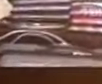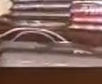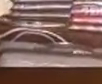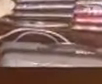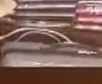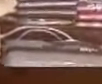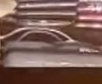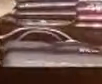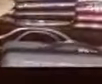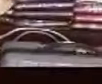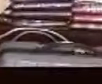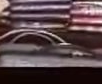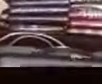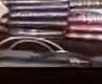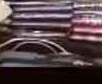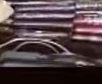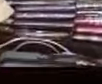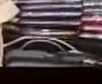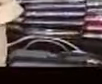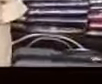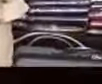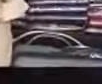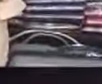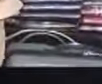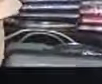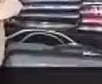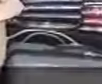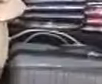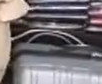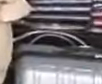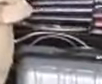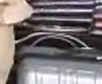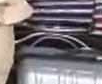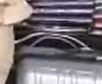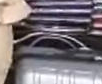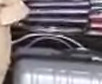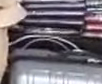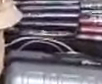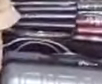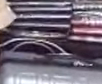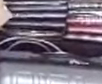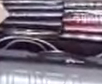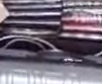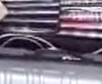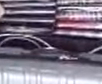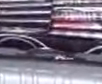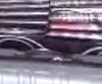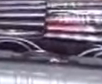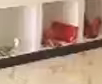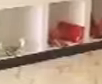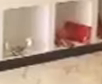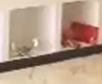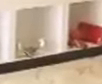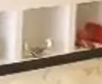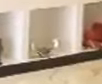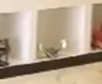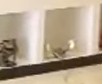do fi am problem kanam. Ken mo do fi am problem mi picha. Boko amé do fek ne rek ñuulo ci place bi fi.